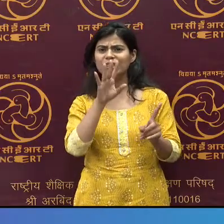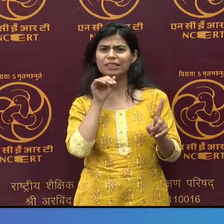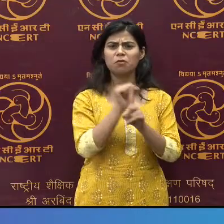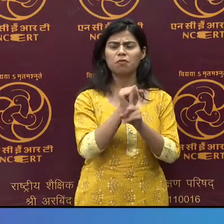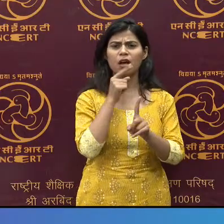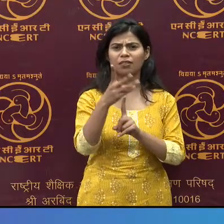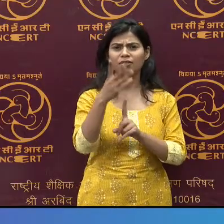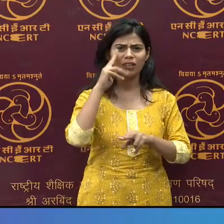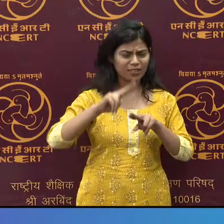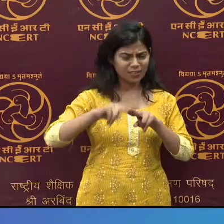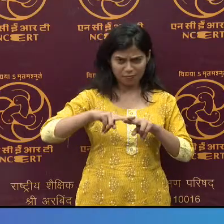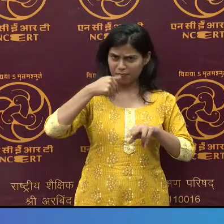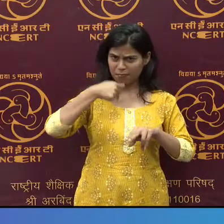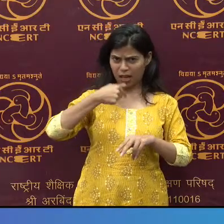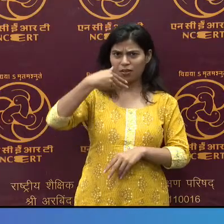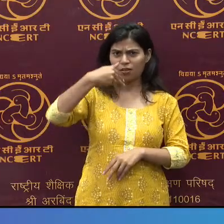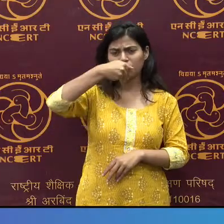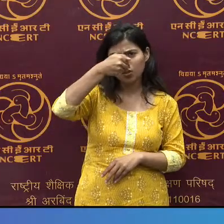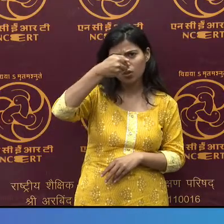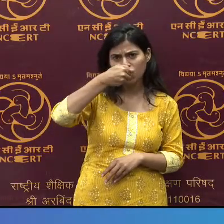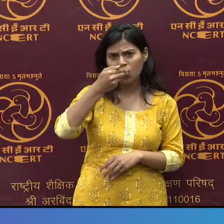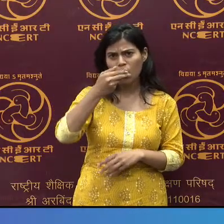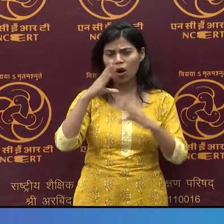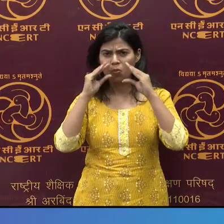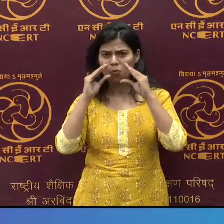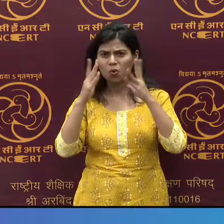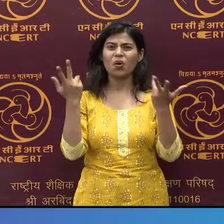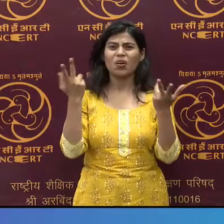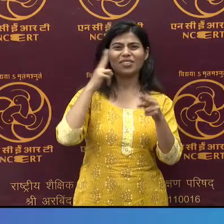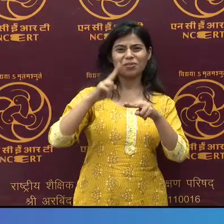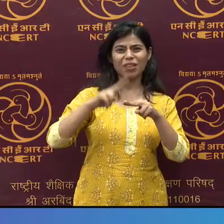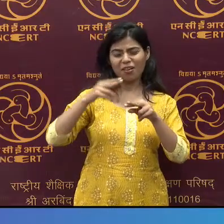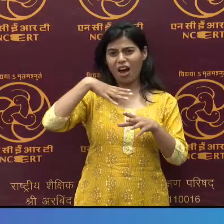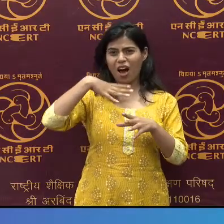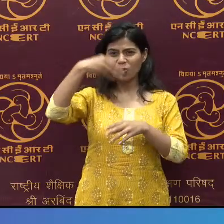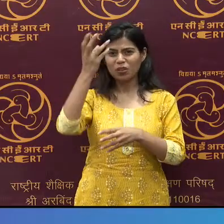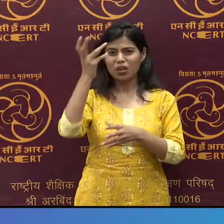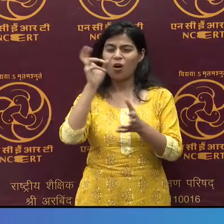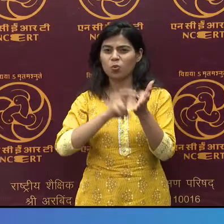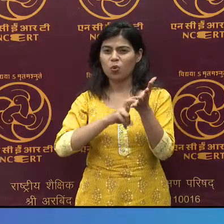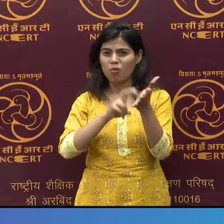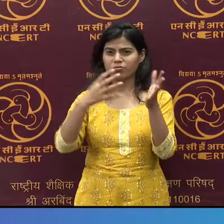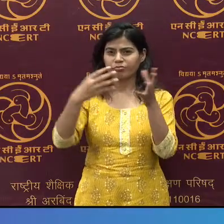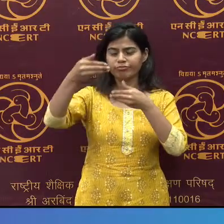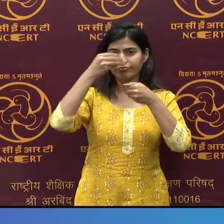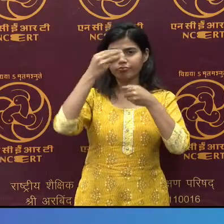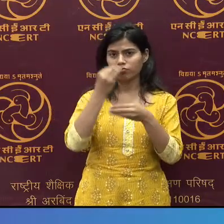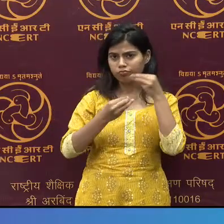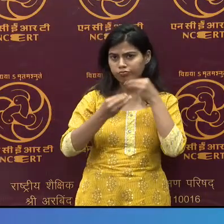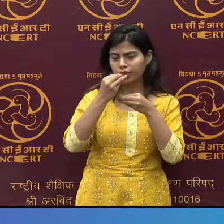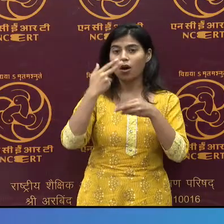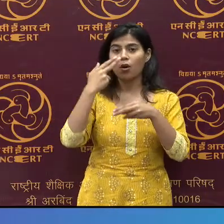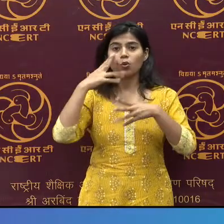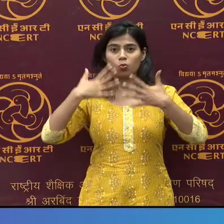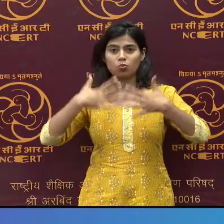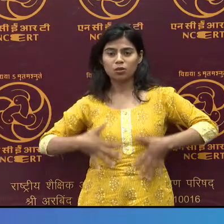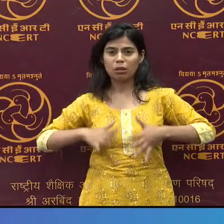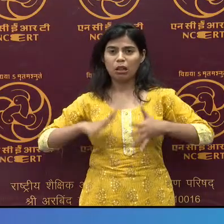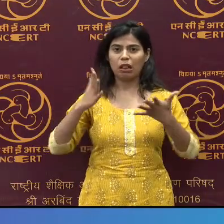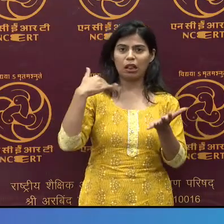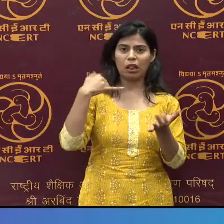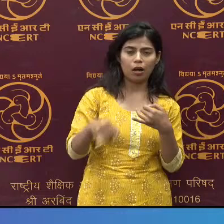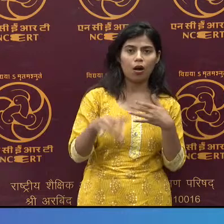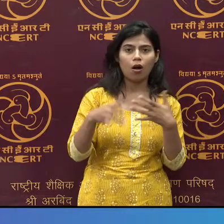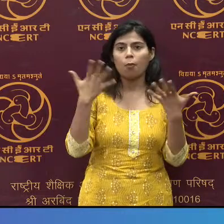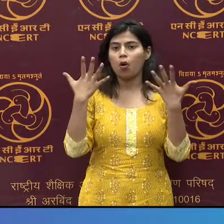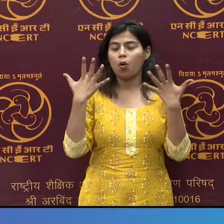that fast food? Poor lifestyle, obesity, health problems. Exactly. So, when I am writing paragraph